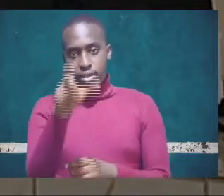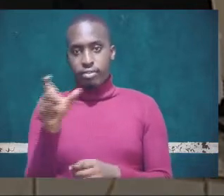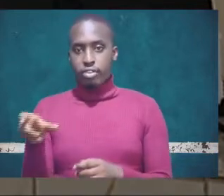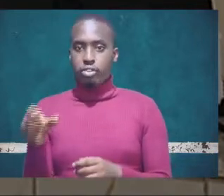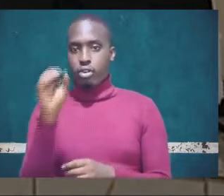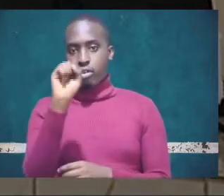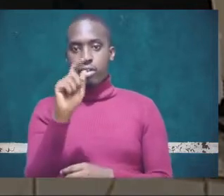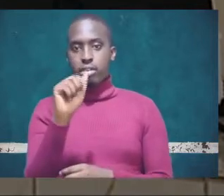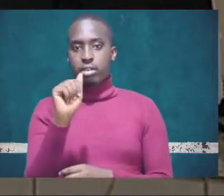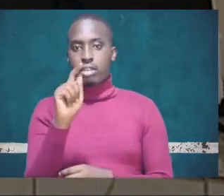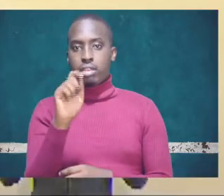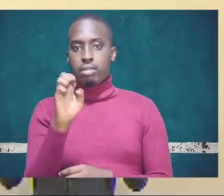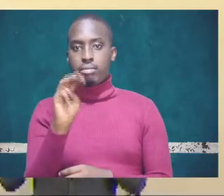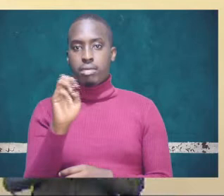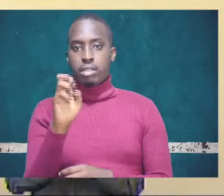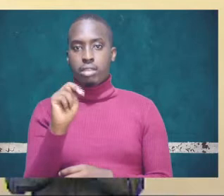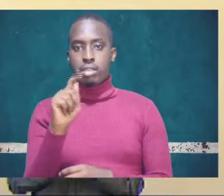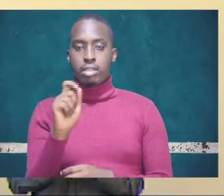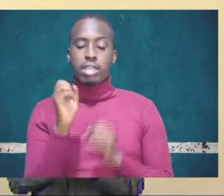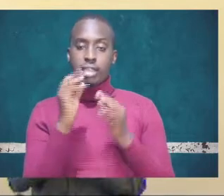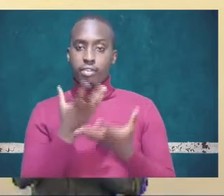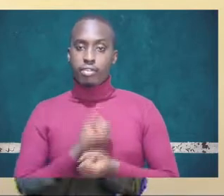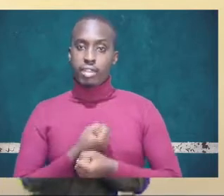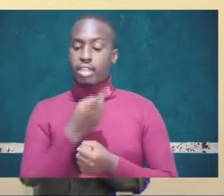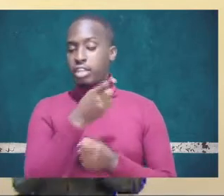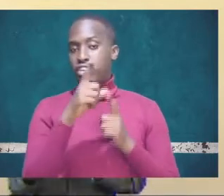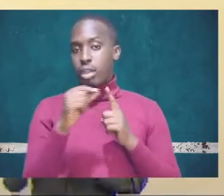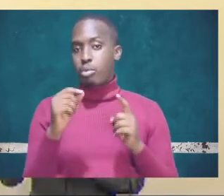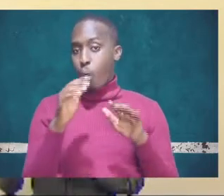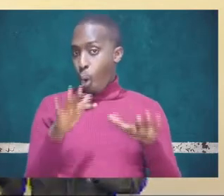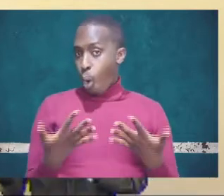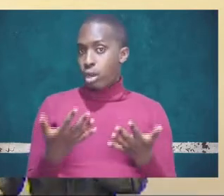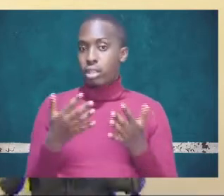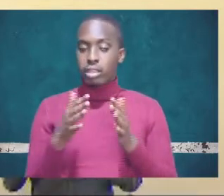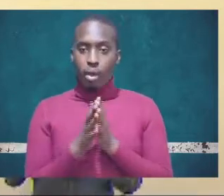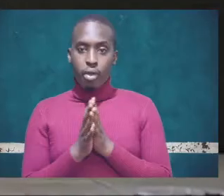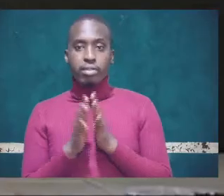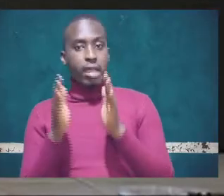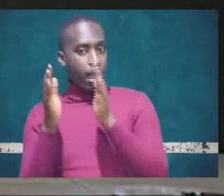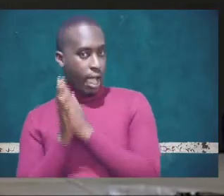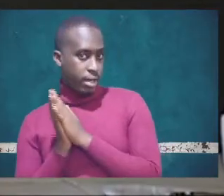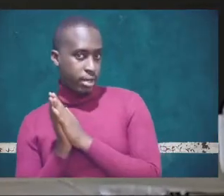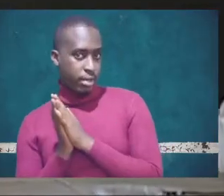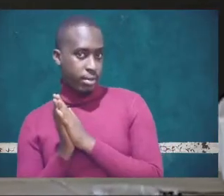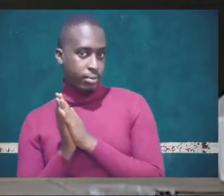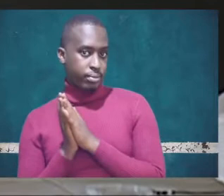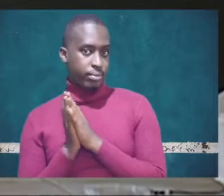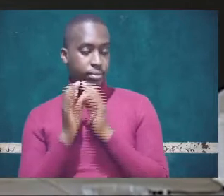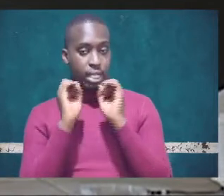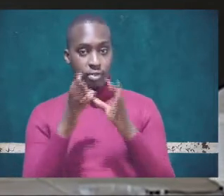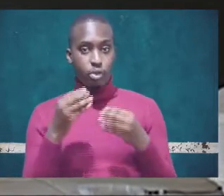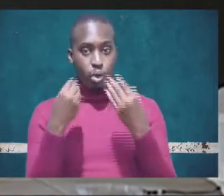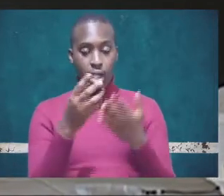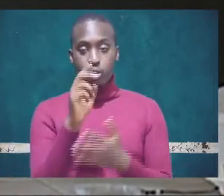statements. When you have this word or and, let me start with the and. If I'm given